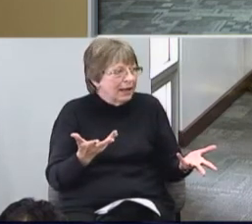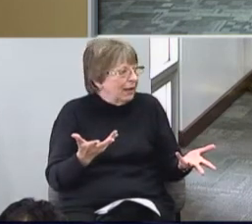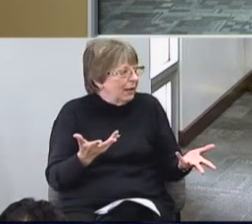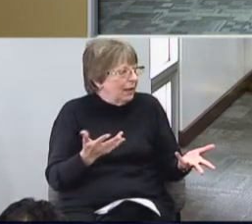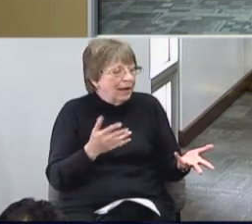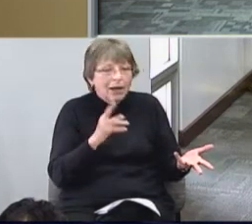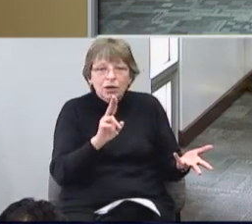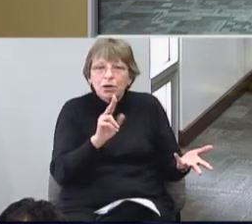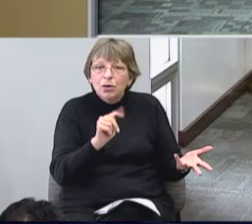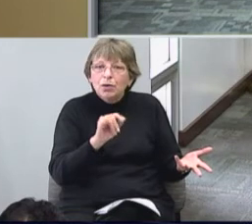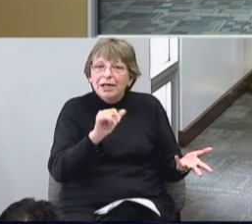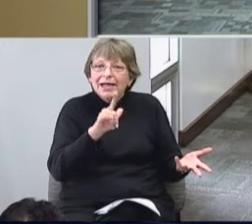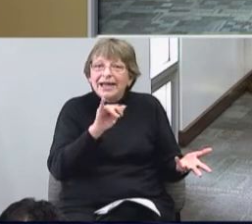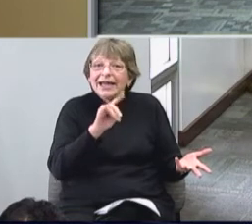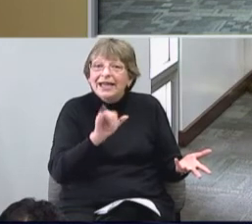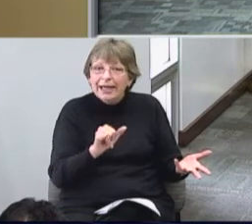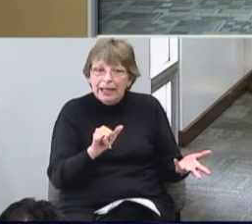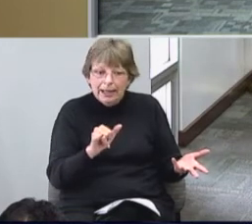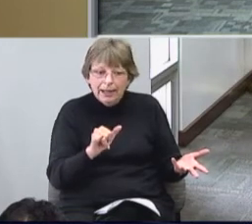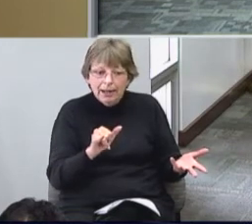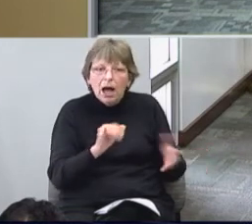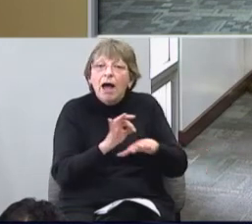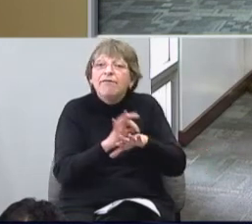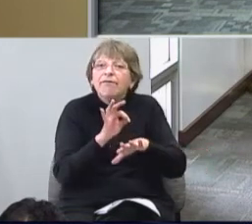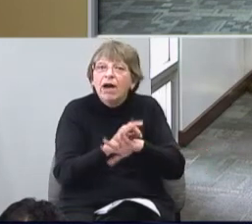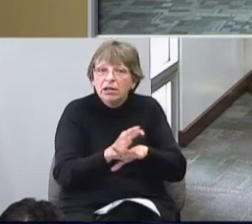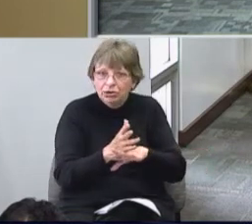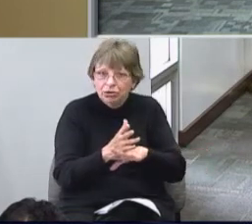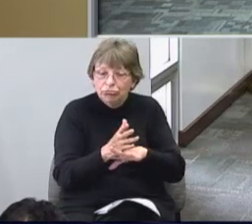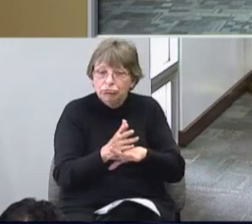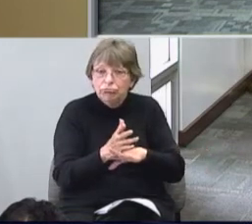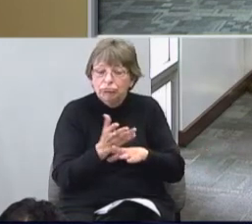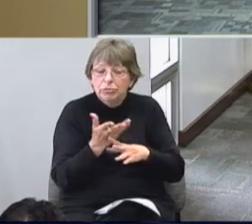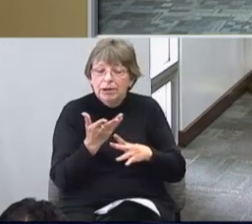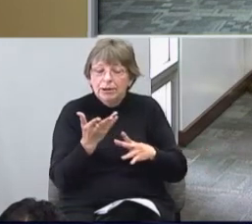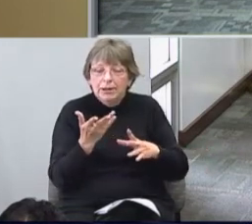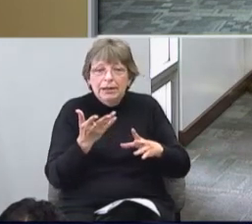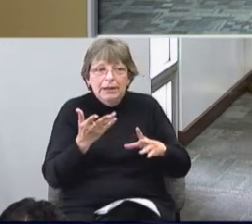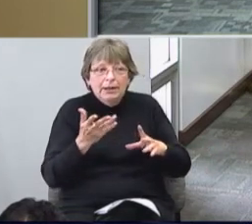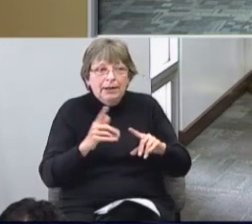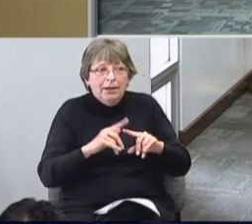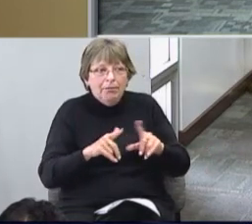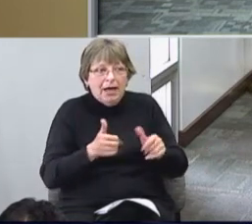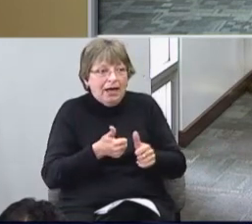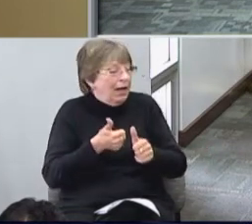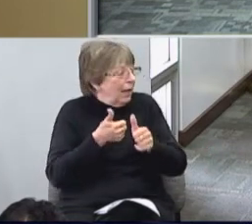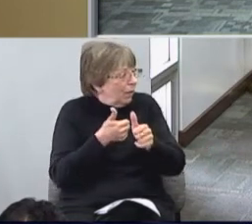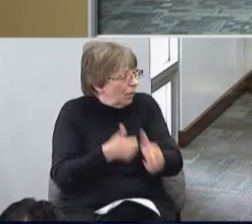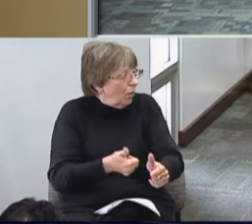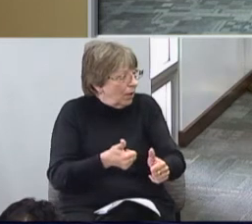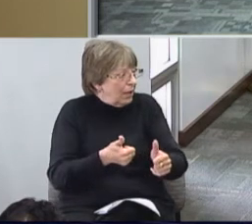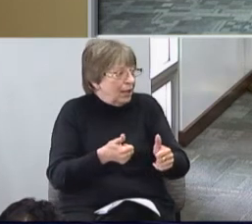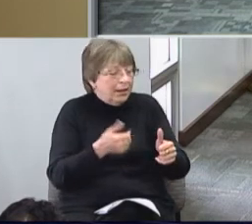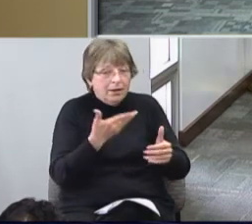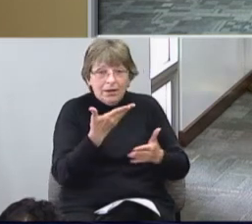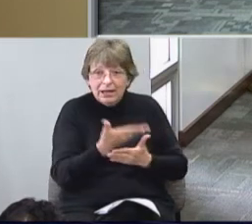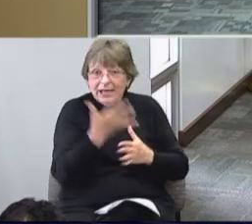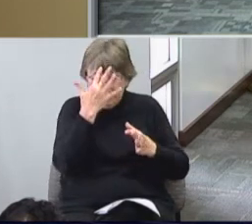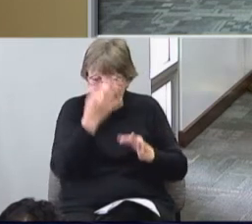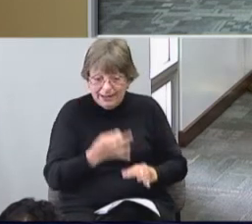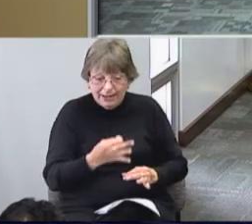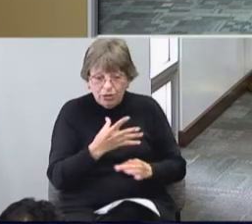has a utility to it, has a function to it. But it according to the ordinance and then also